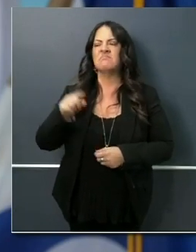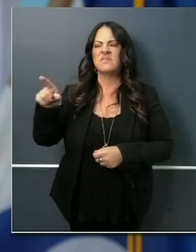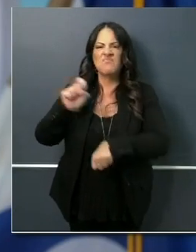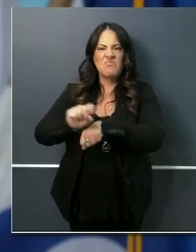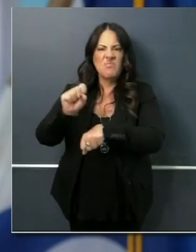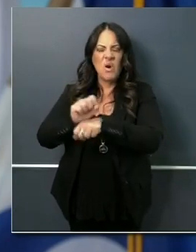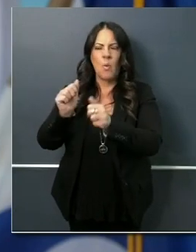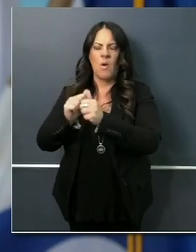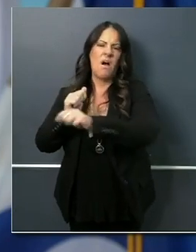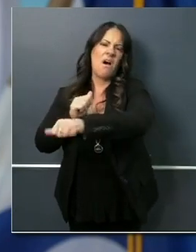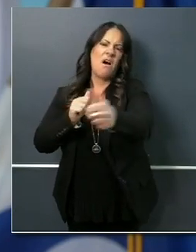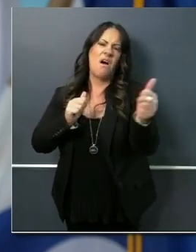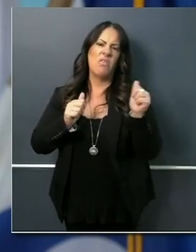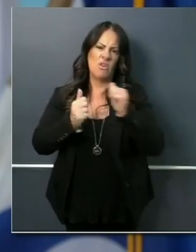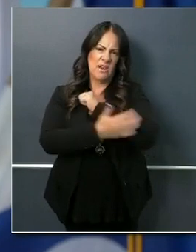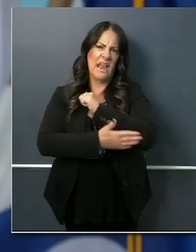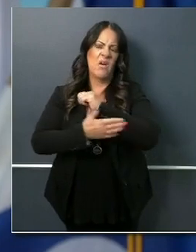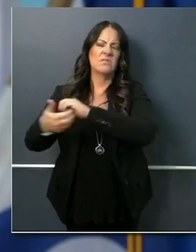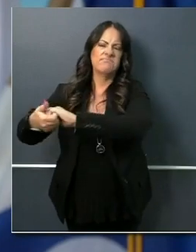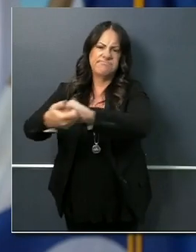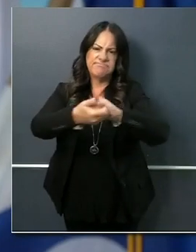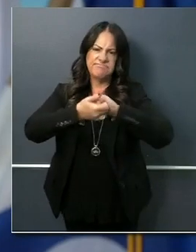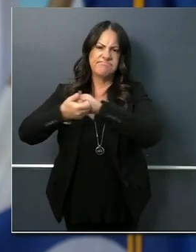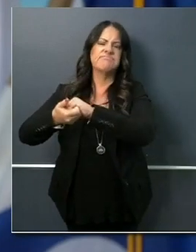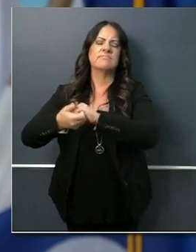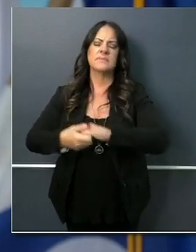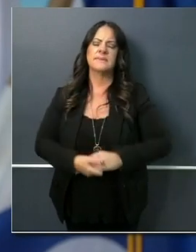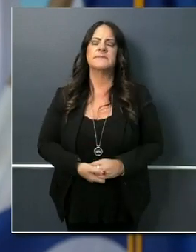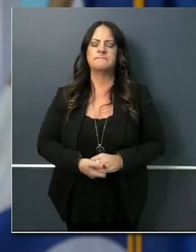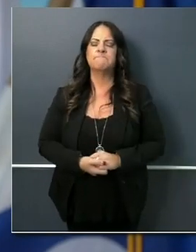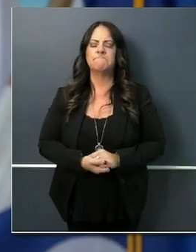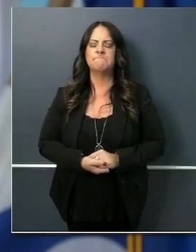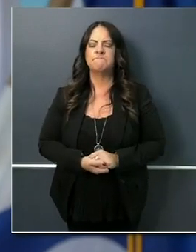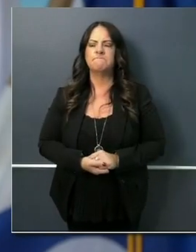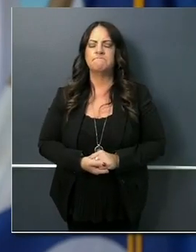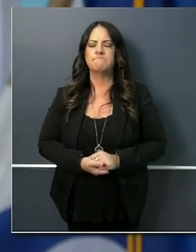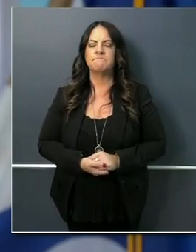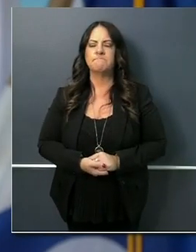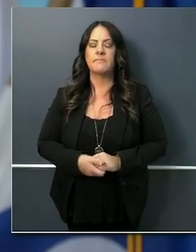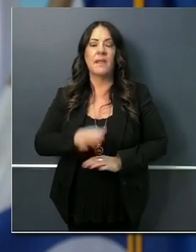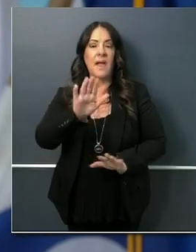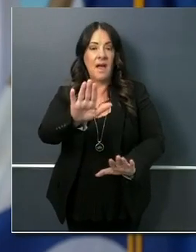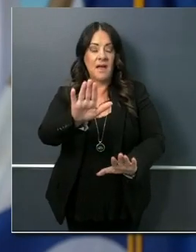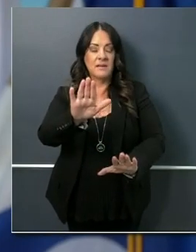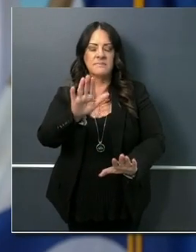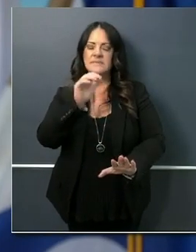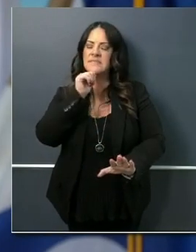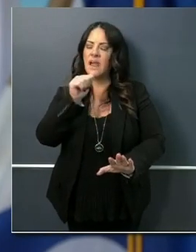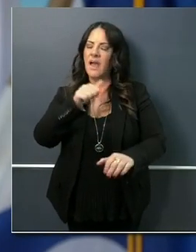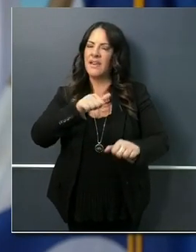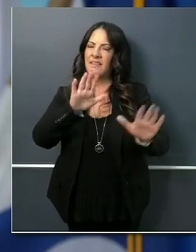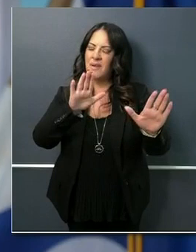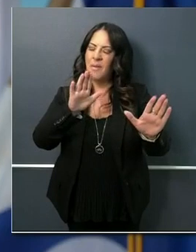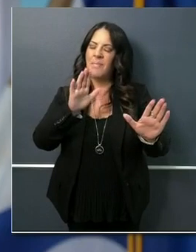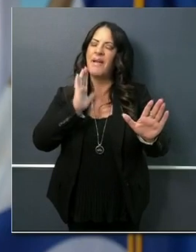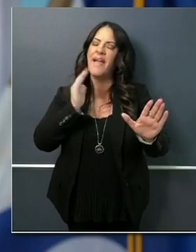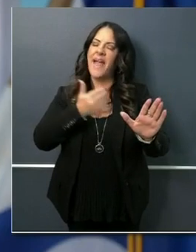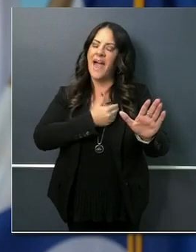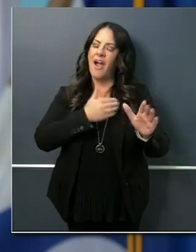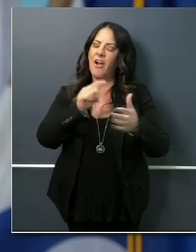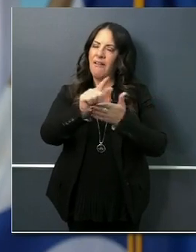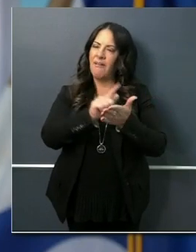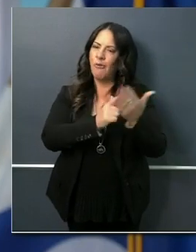number of weeks. Just reminding everybody, we're not giving up on our focus and our oversight and our